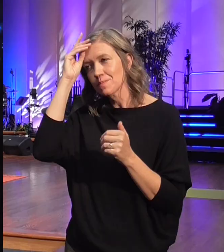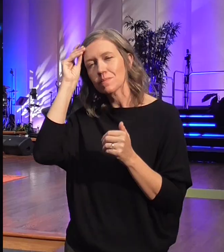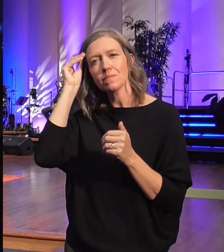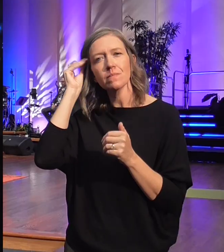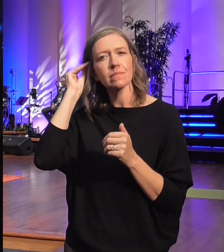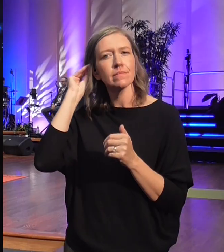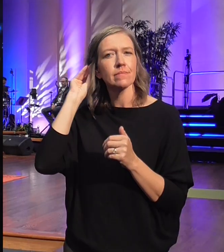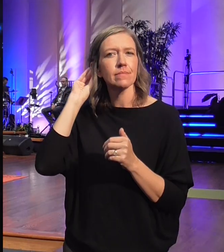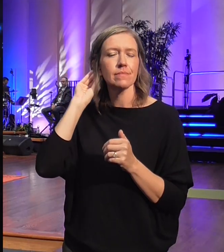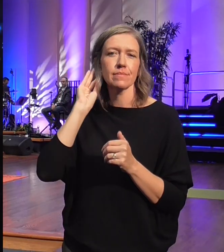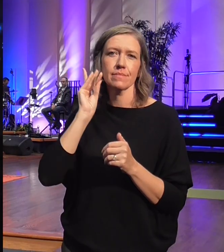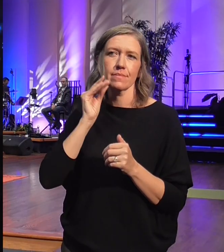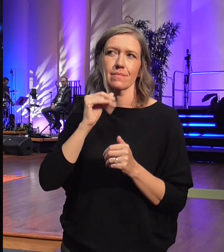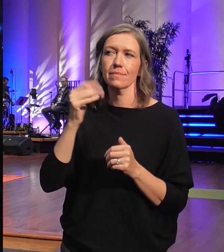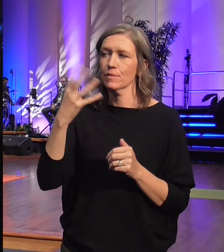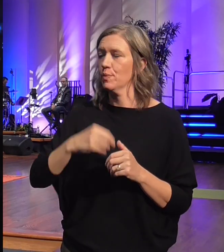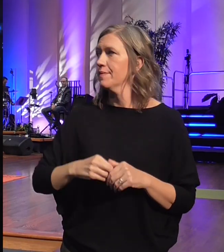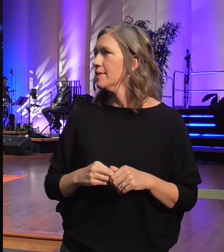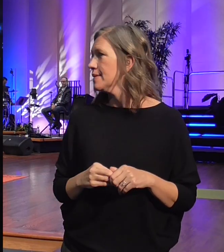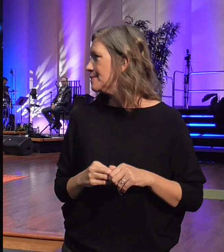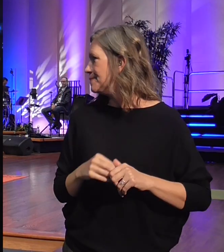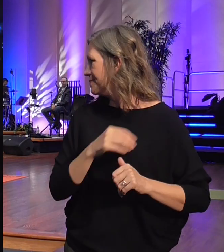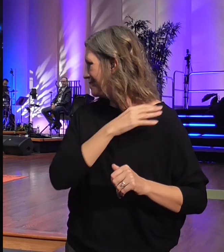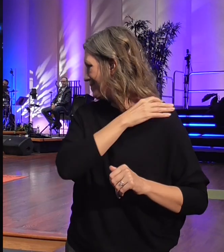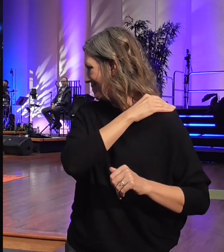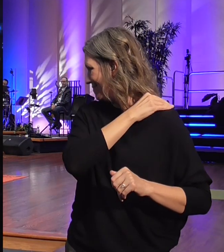Beautiful, beautiful. Okay.